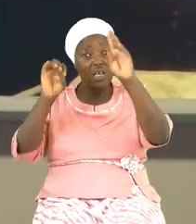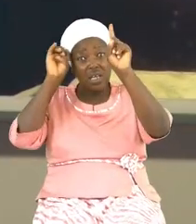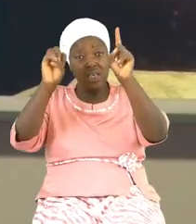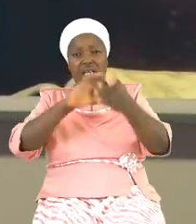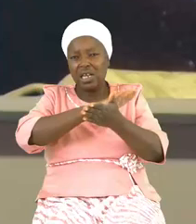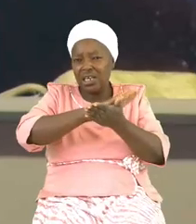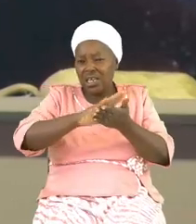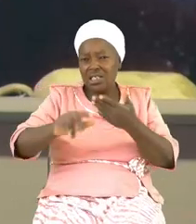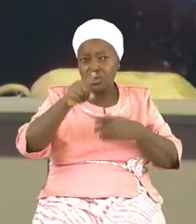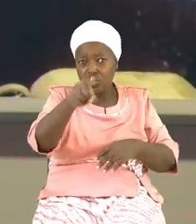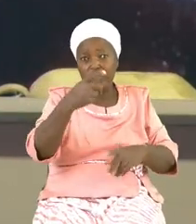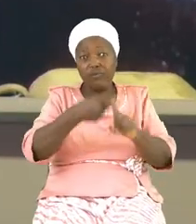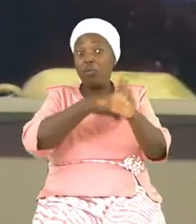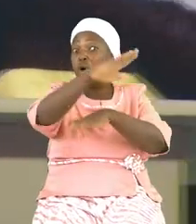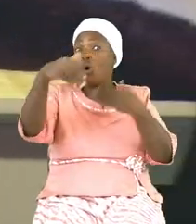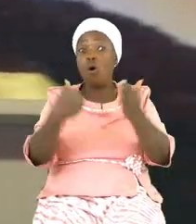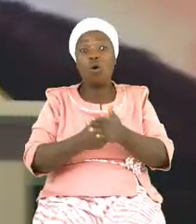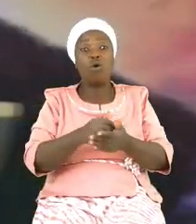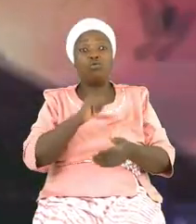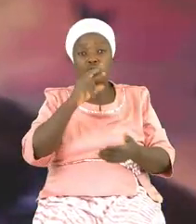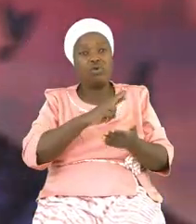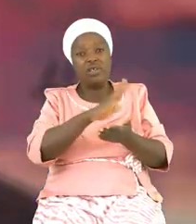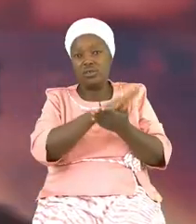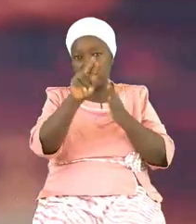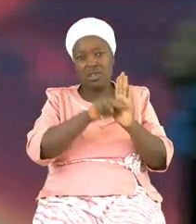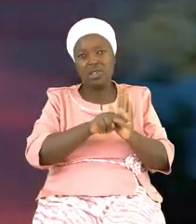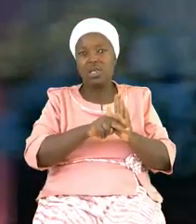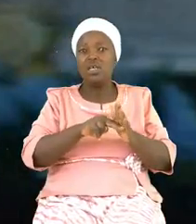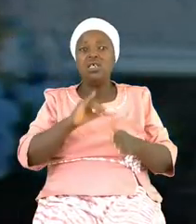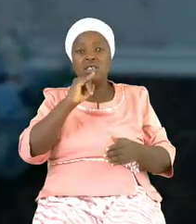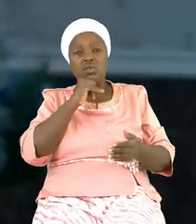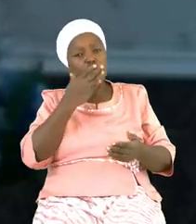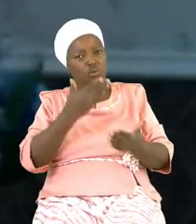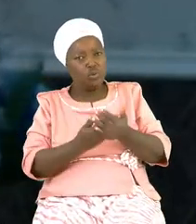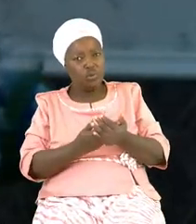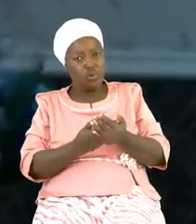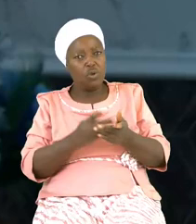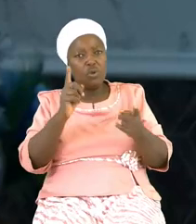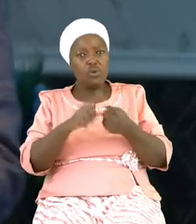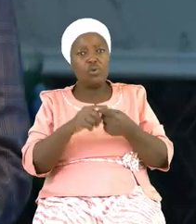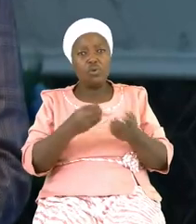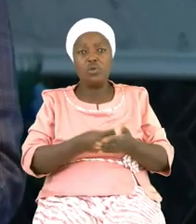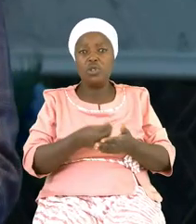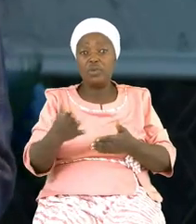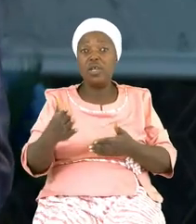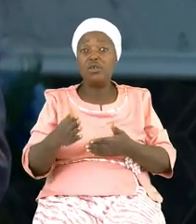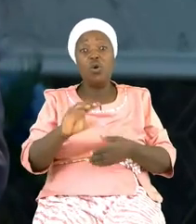all unrighteousness. Isn't it good to spend only one note of